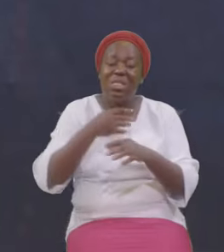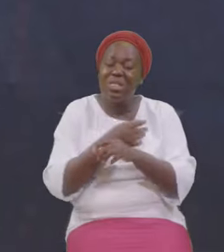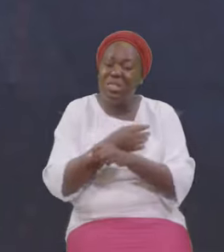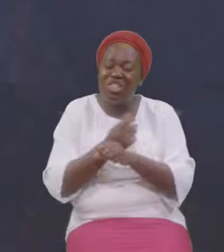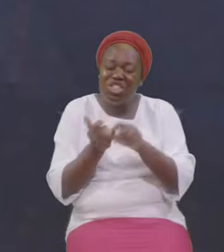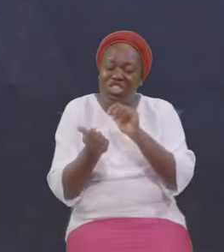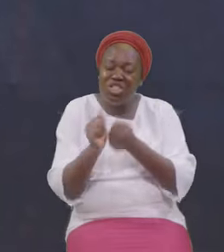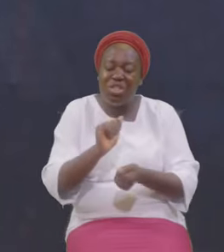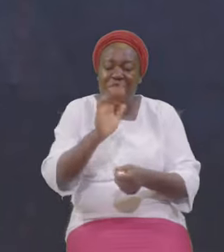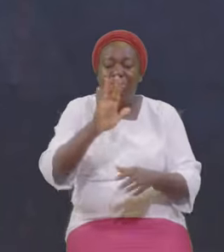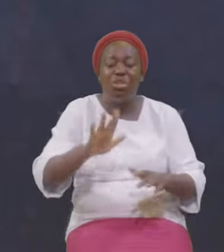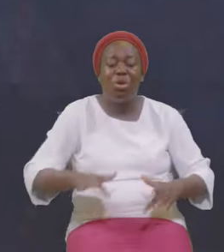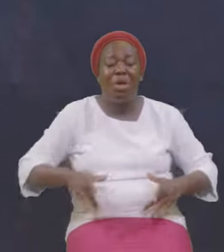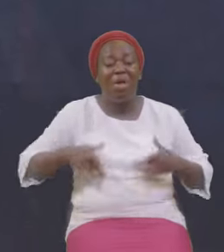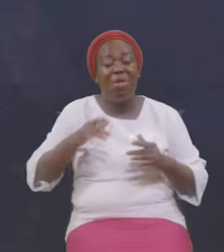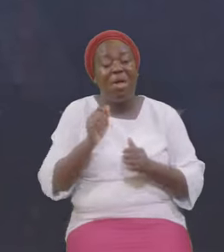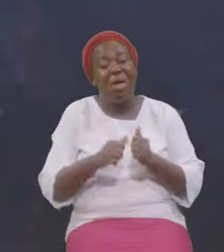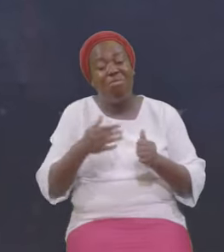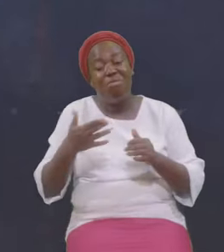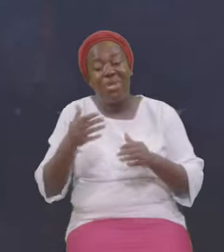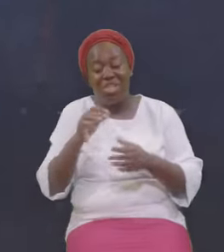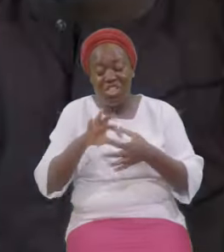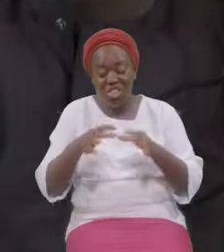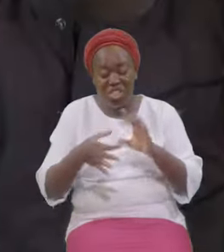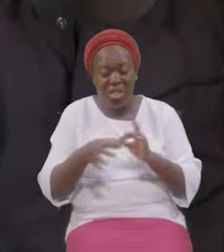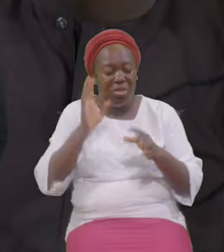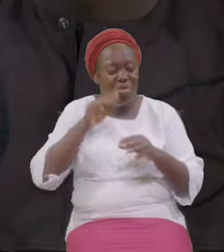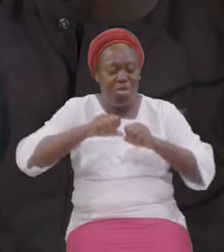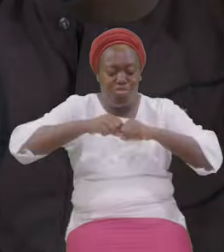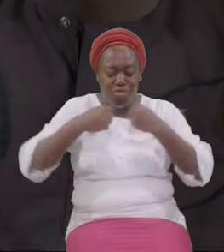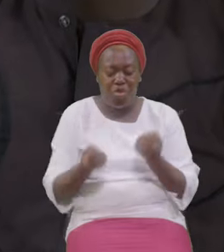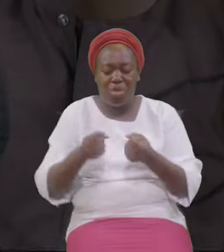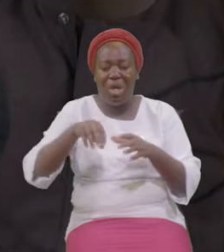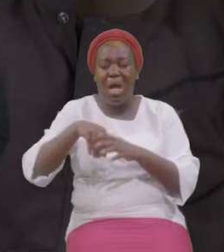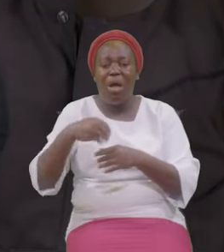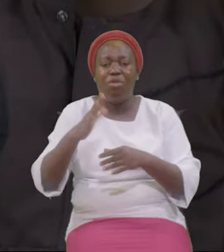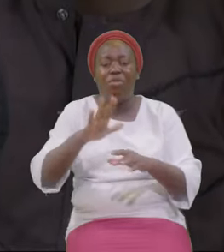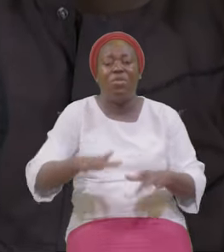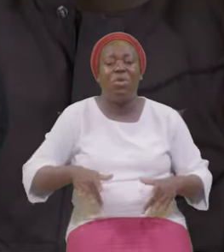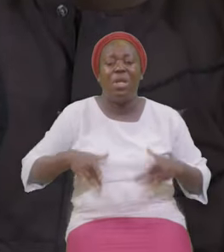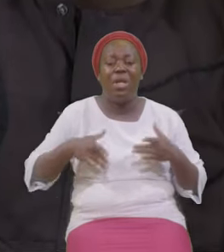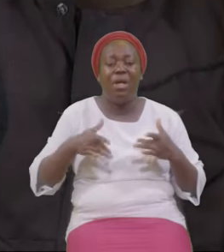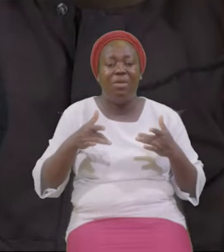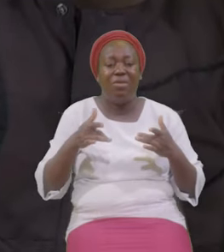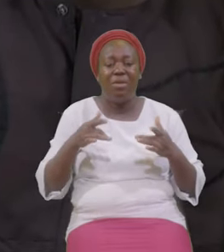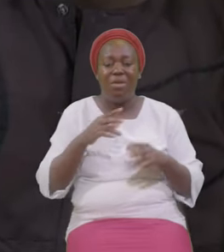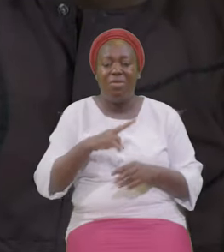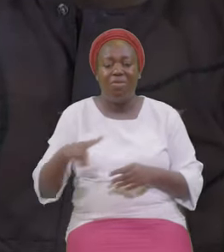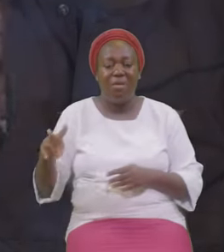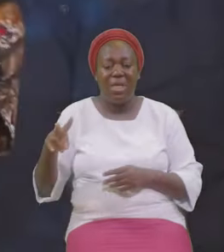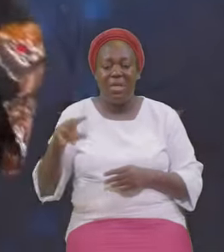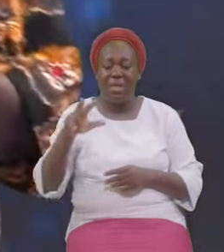chain will be broken out of your life. Look at verse 3 here. In verse 3,